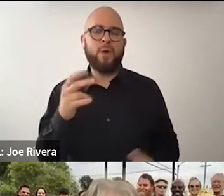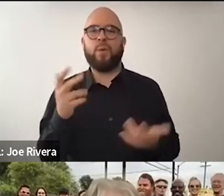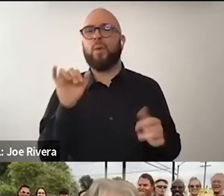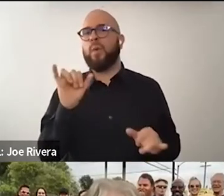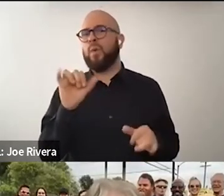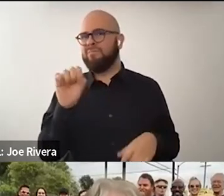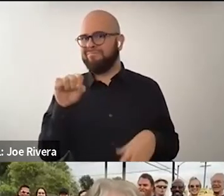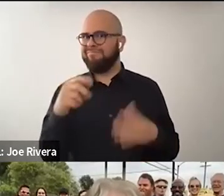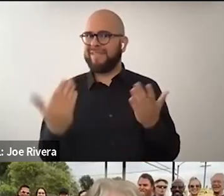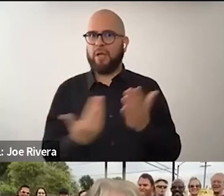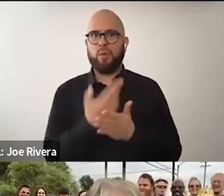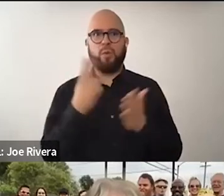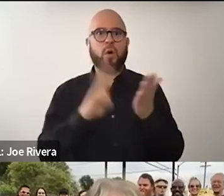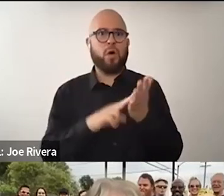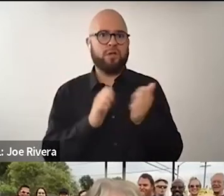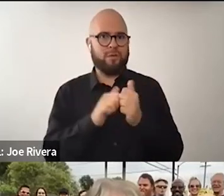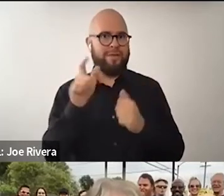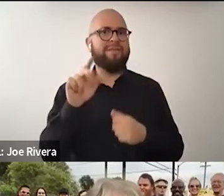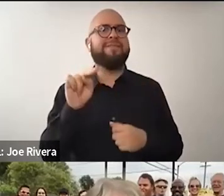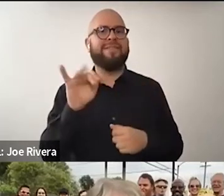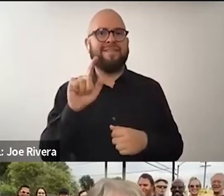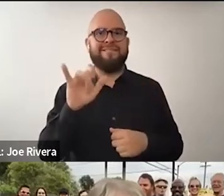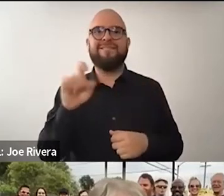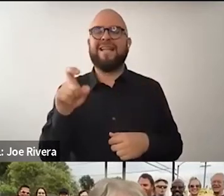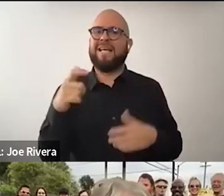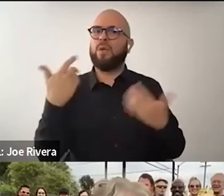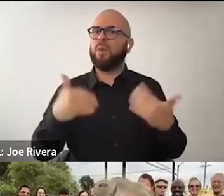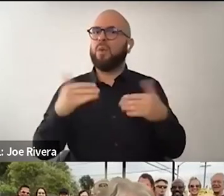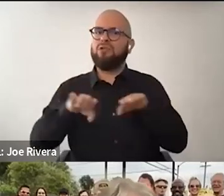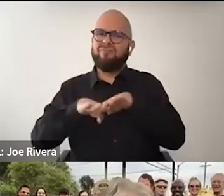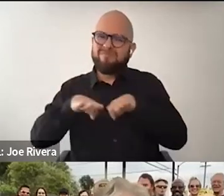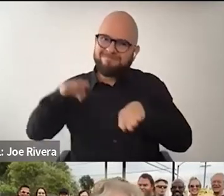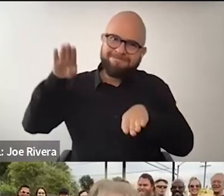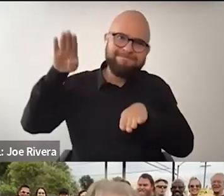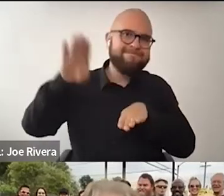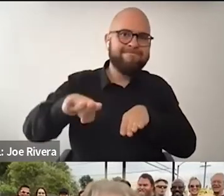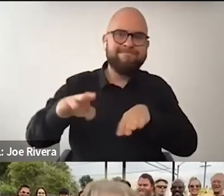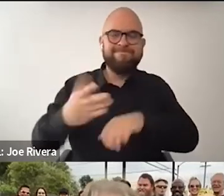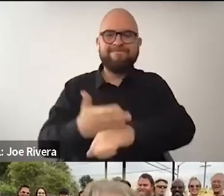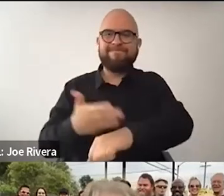to getting more people interested in joining the union.